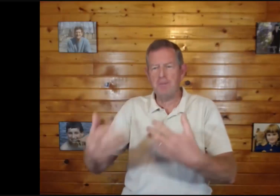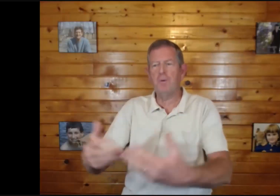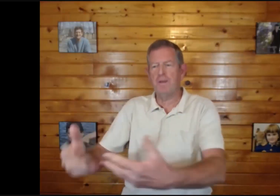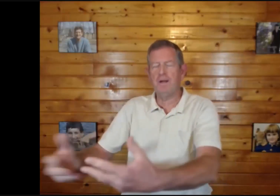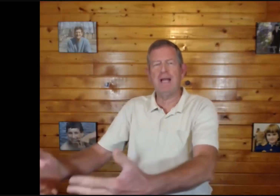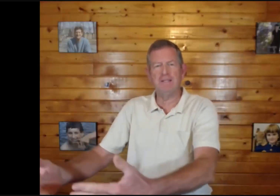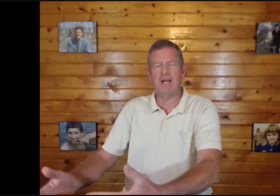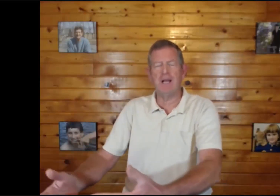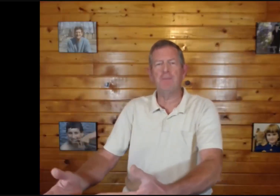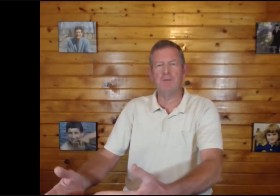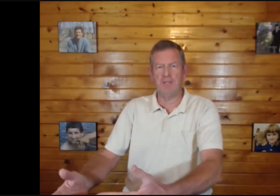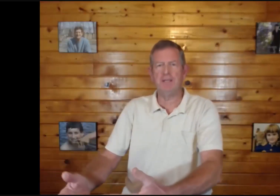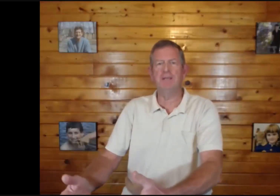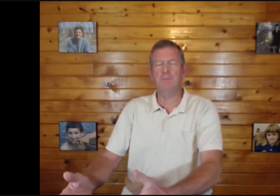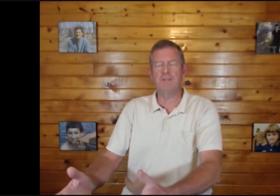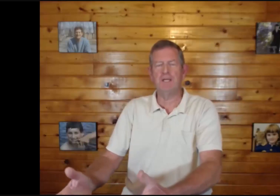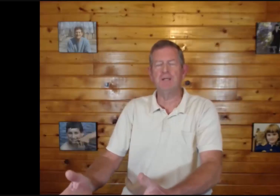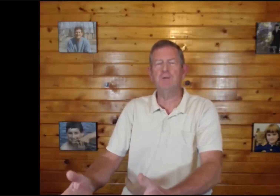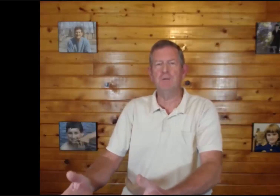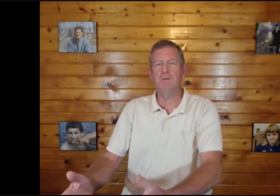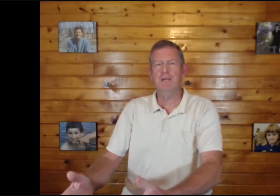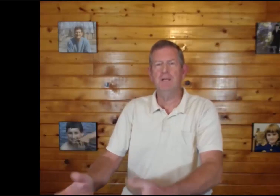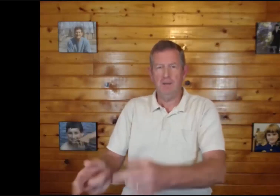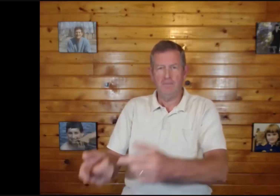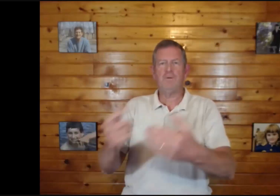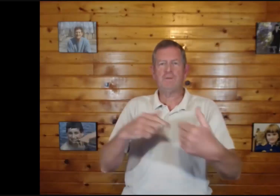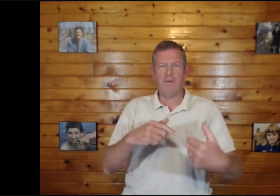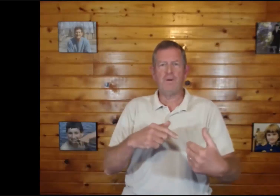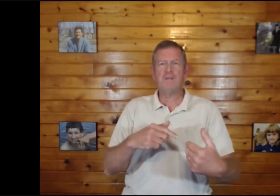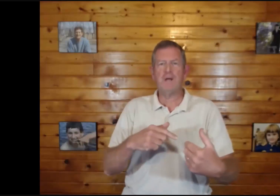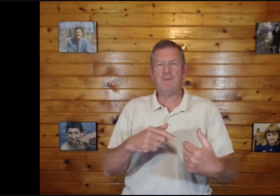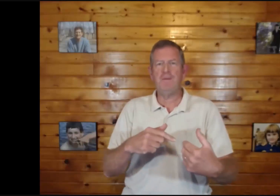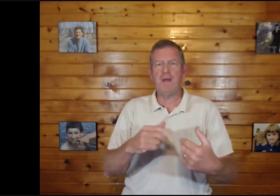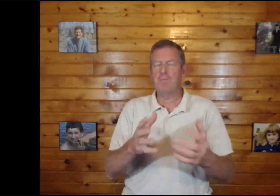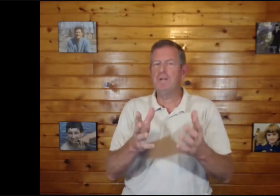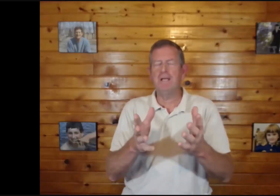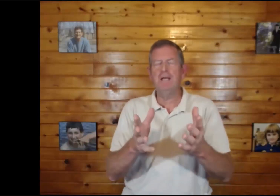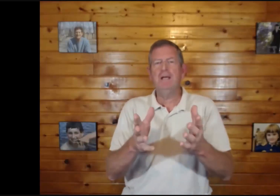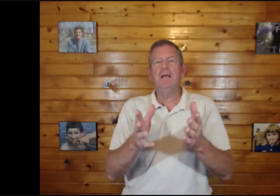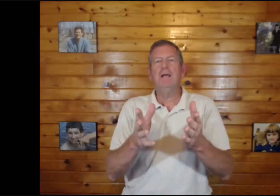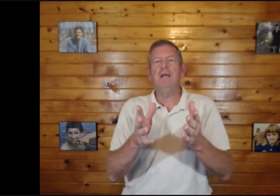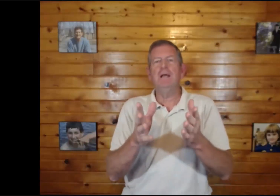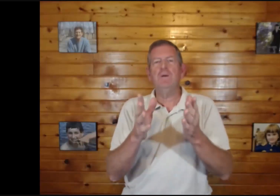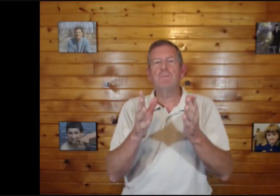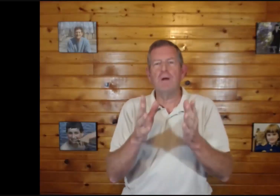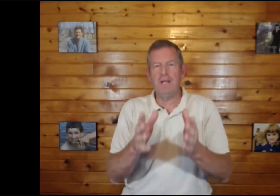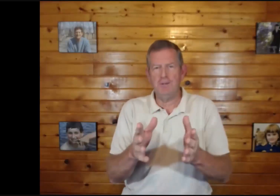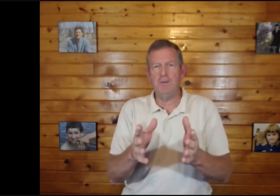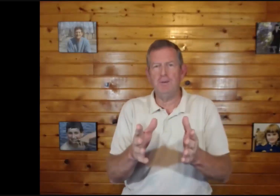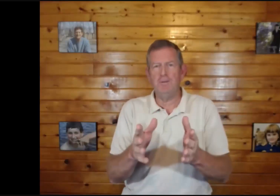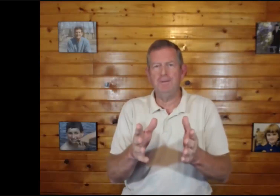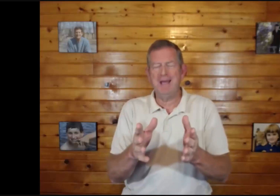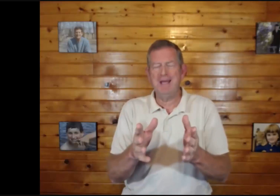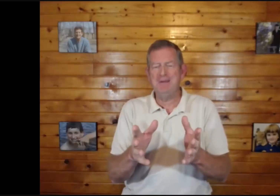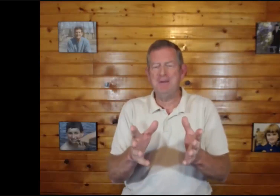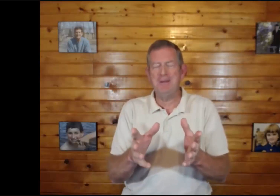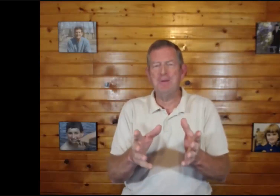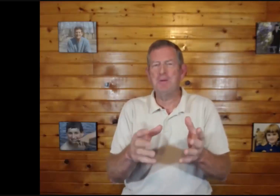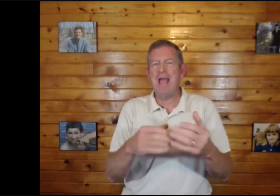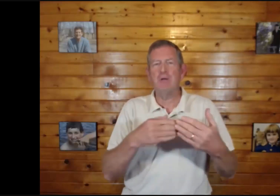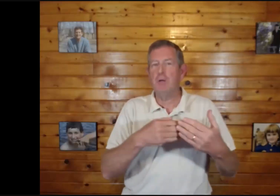keep up with the classes that I'm presenting to you. First of all, before I talk about that, really, if you're brand new